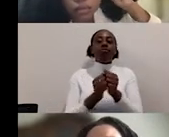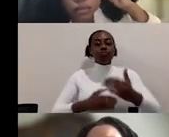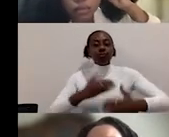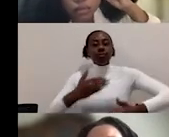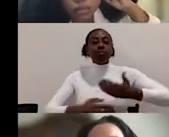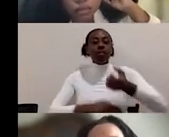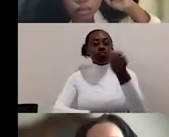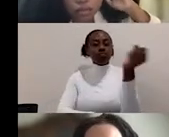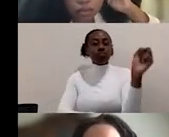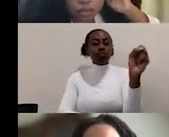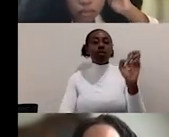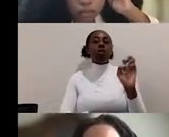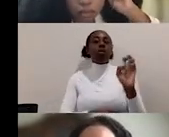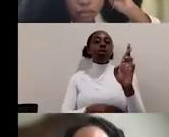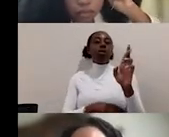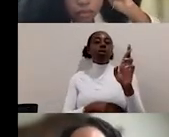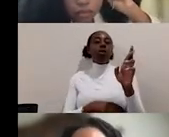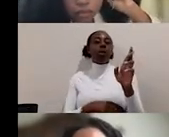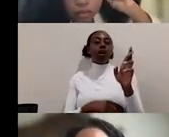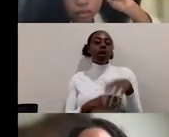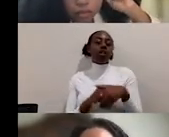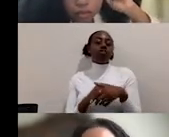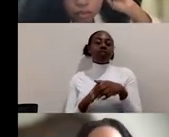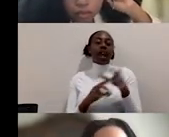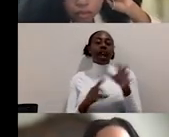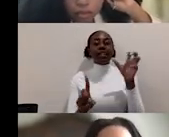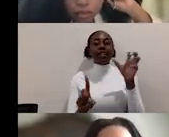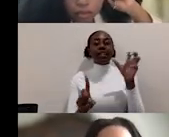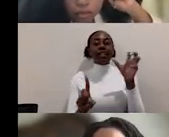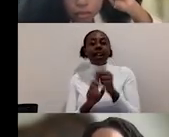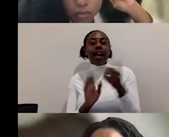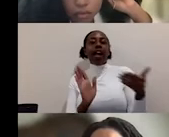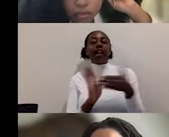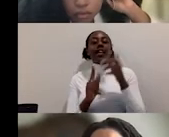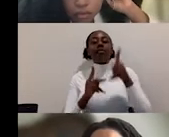Or all of the above?